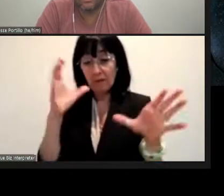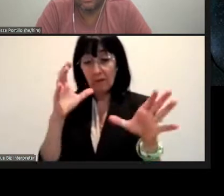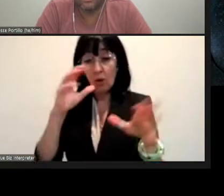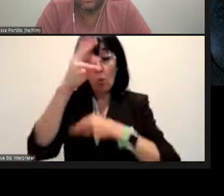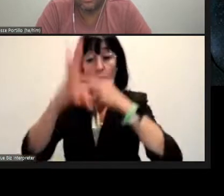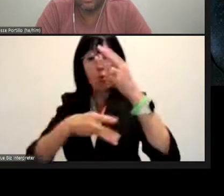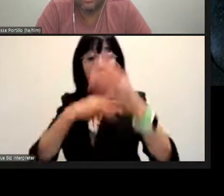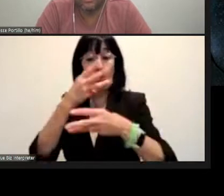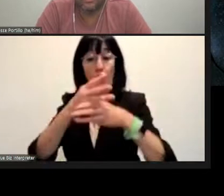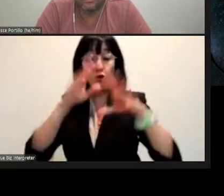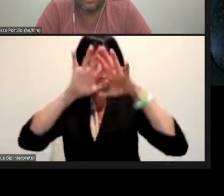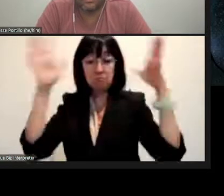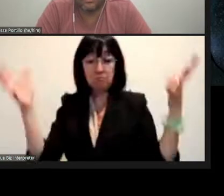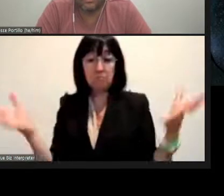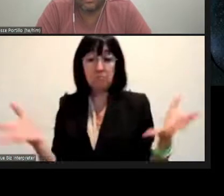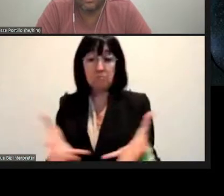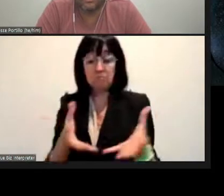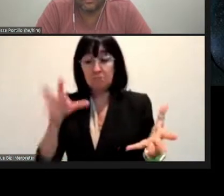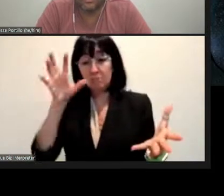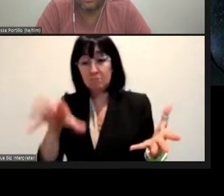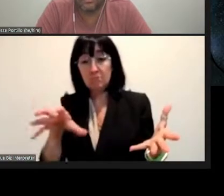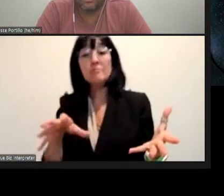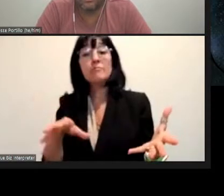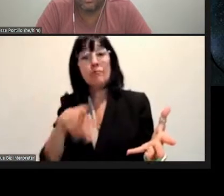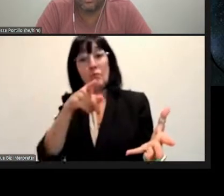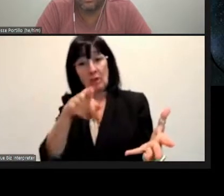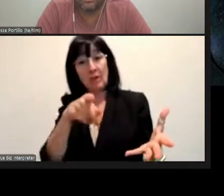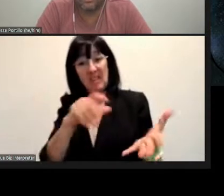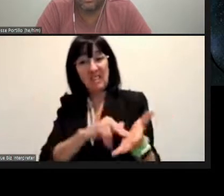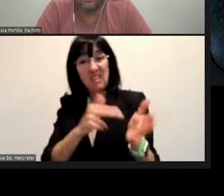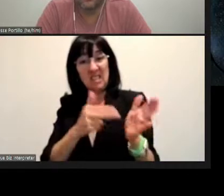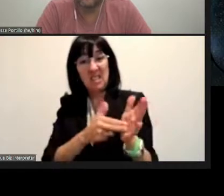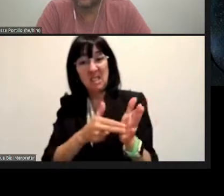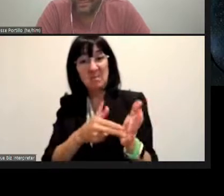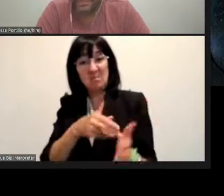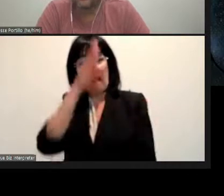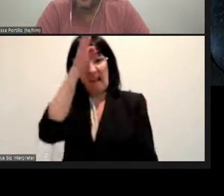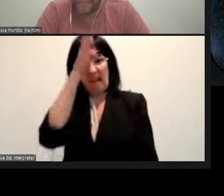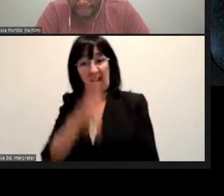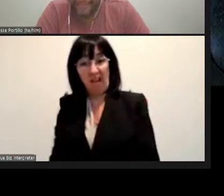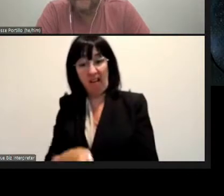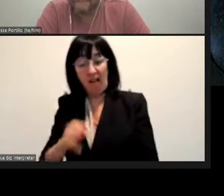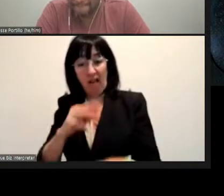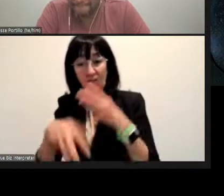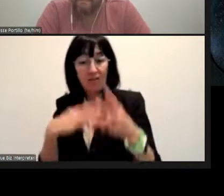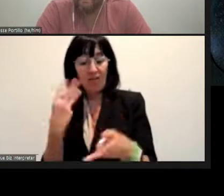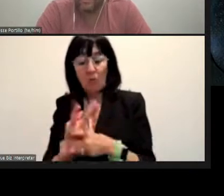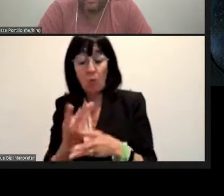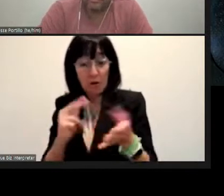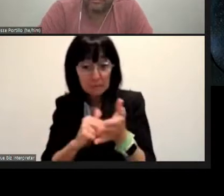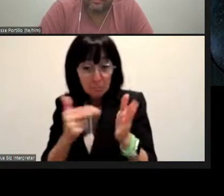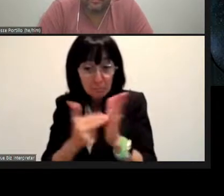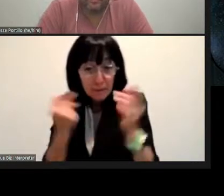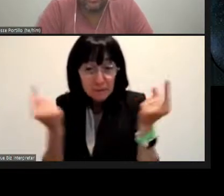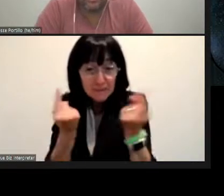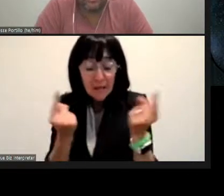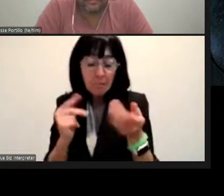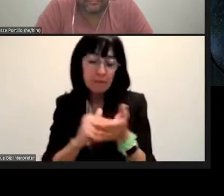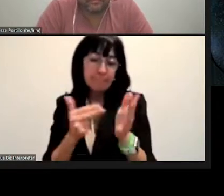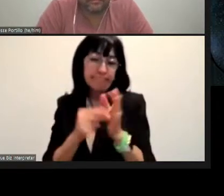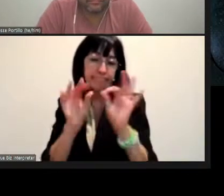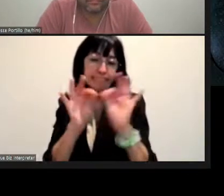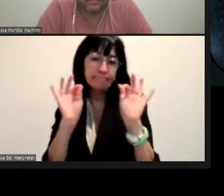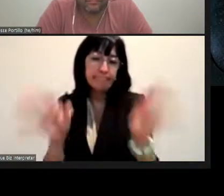okay, what? So you've half the world, that's what you want this to look like. What does that mean? It means nothing. And in terms